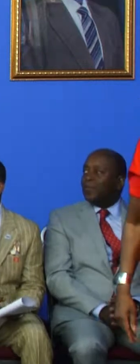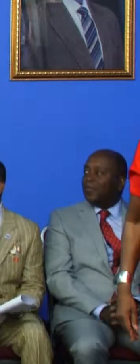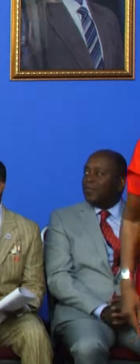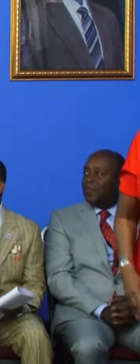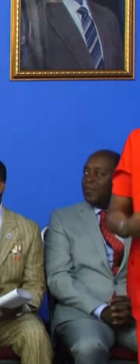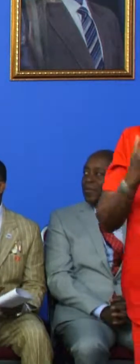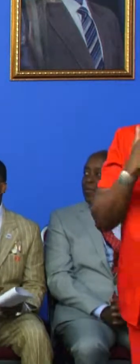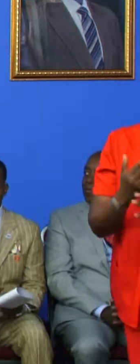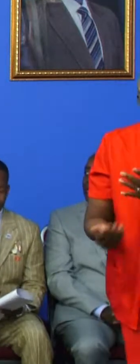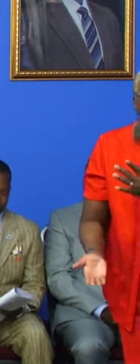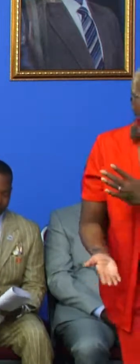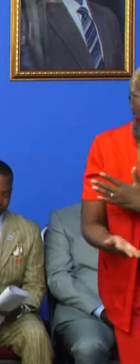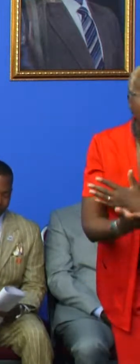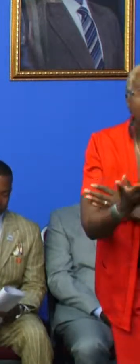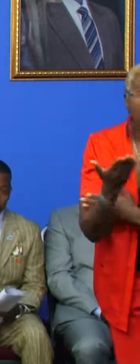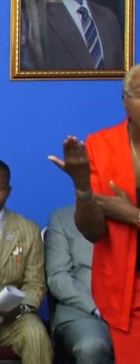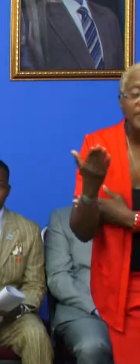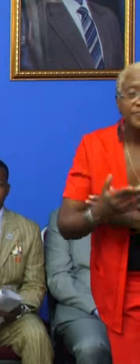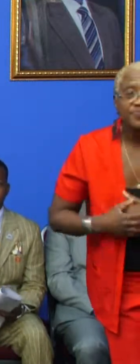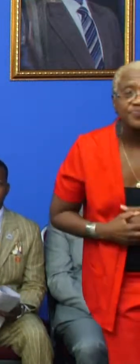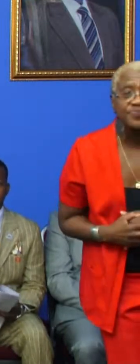Good morning, good morning.